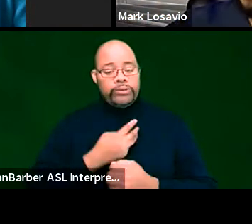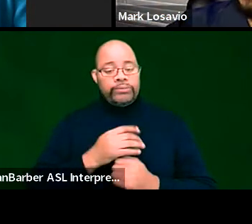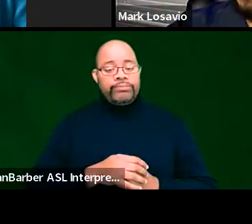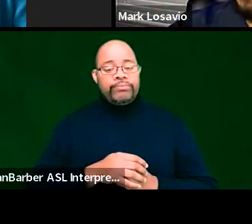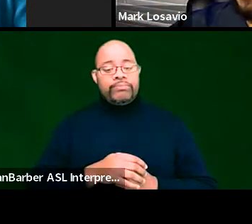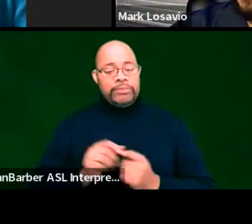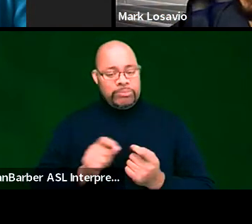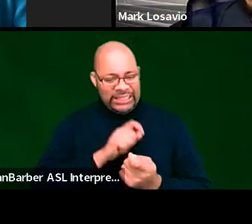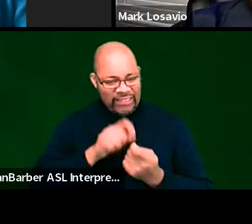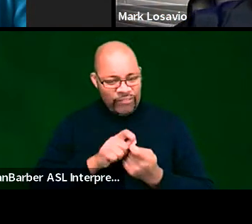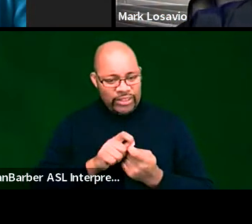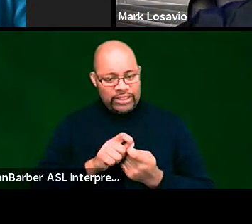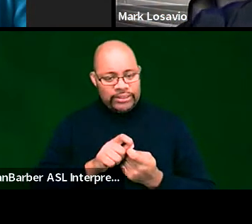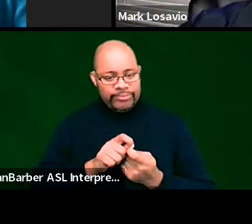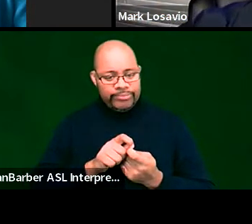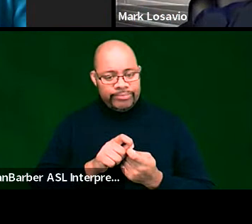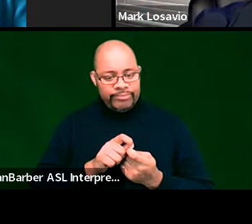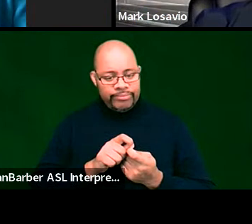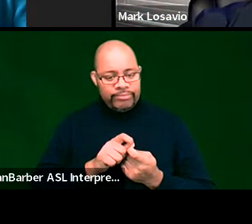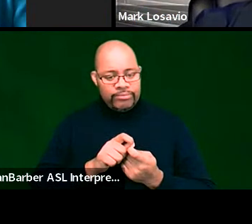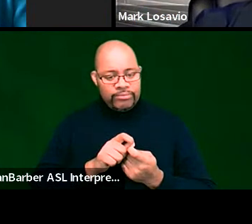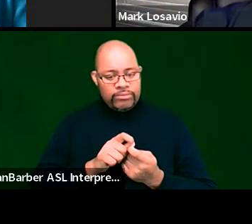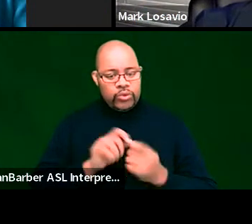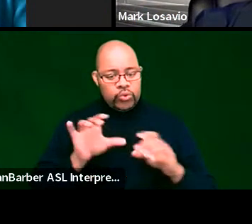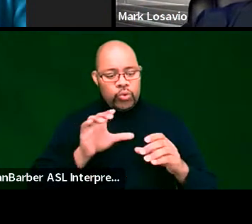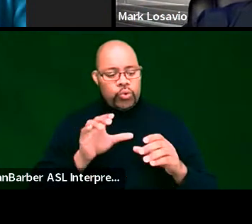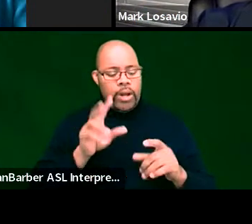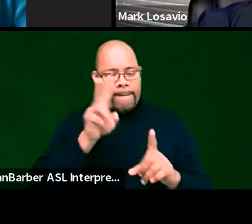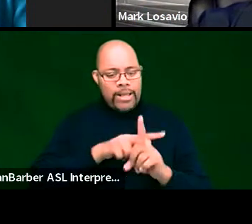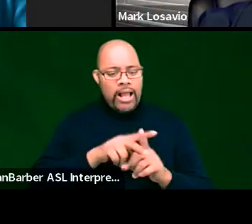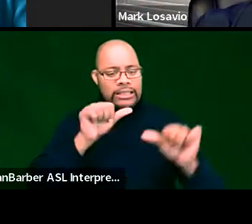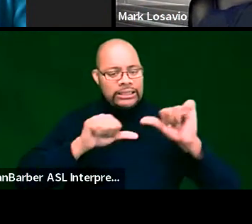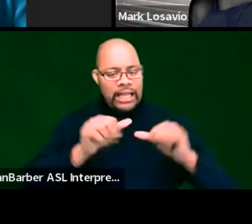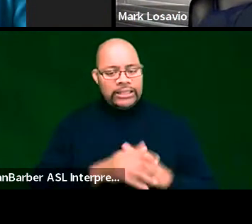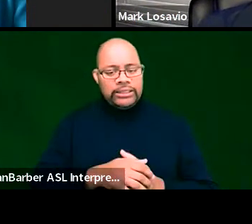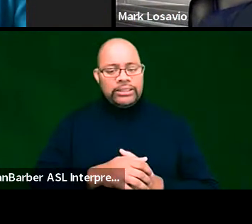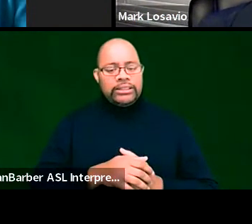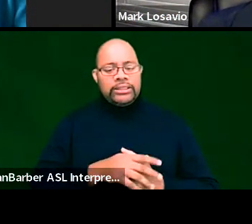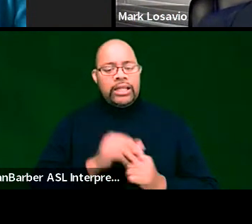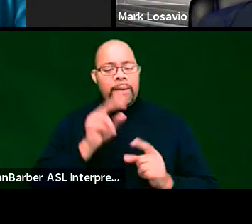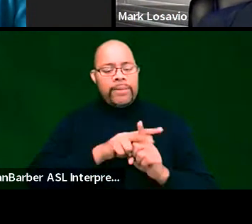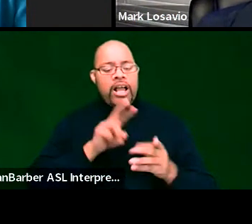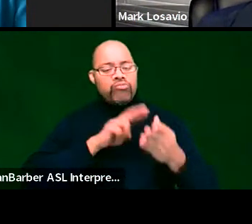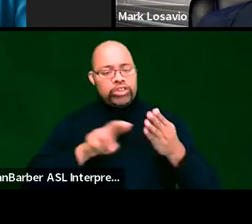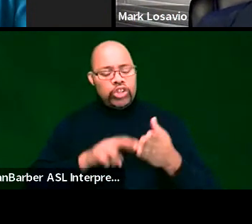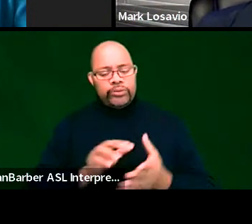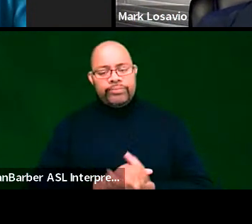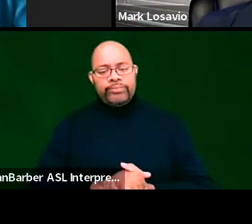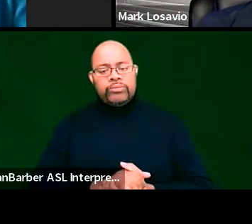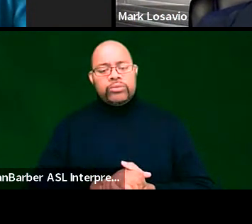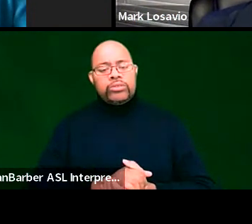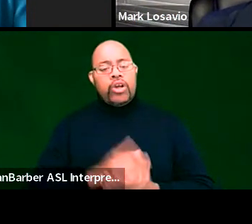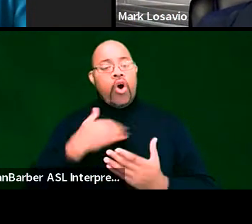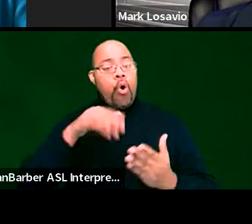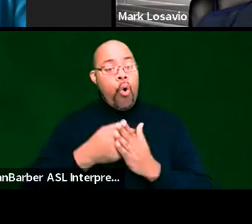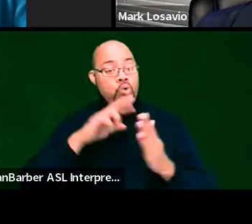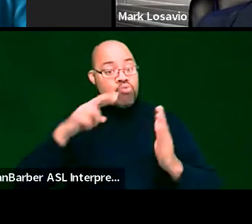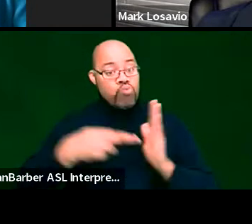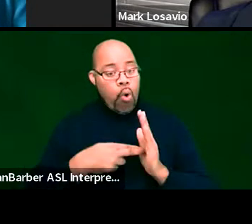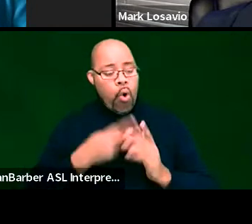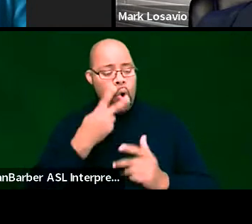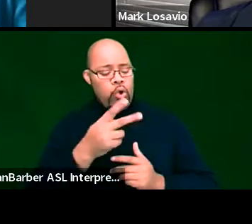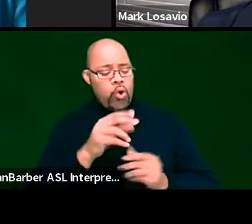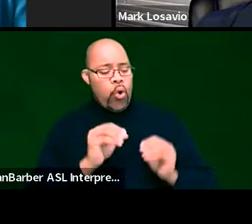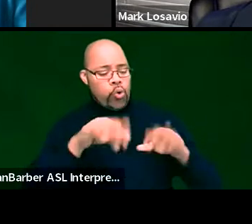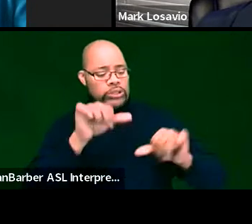are specifically geared towards doing applied science and applied research. So, you know, our whole role is to look at